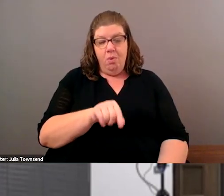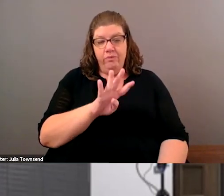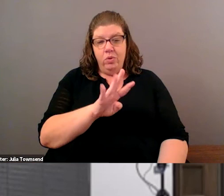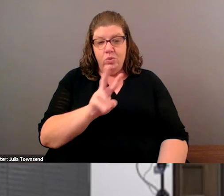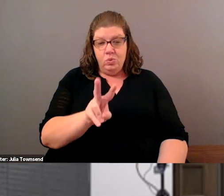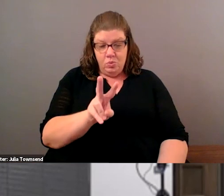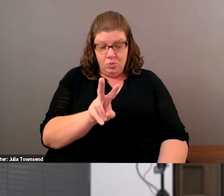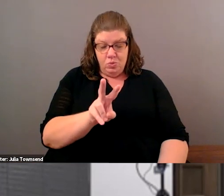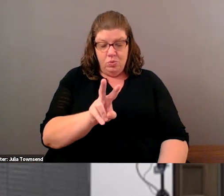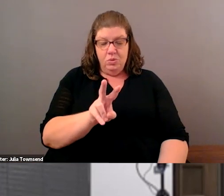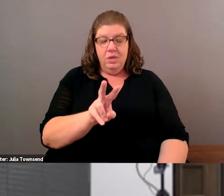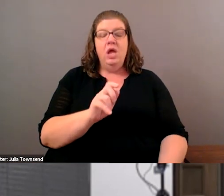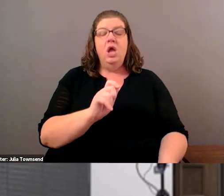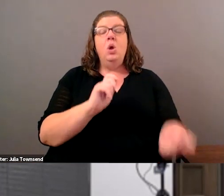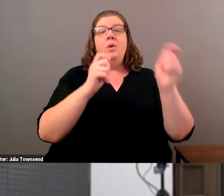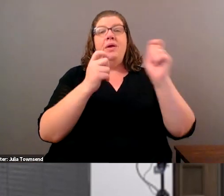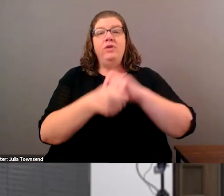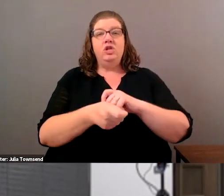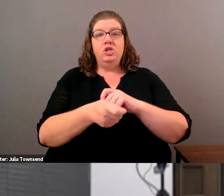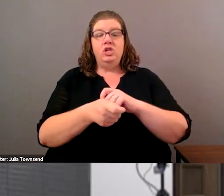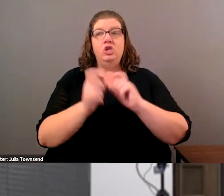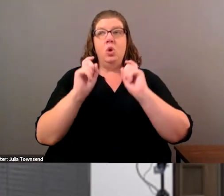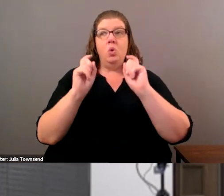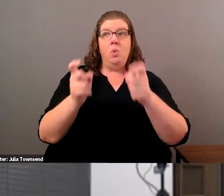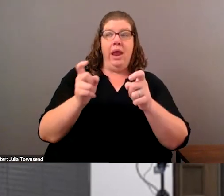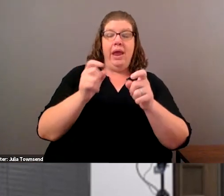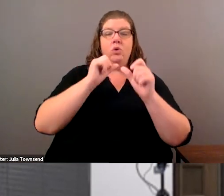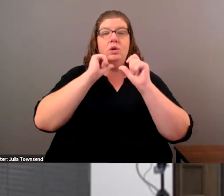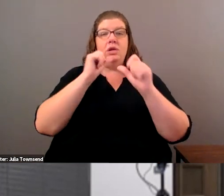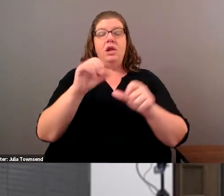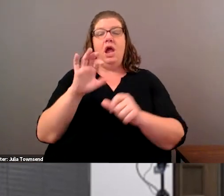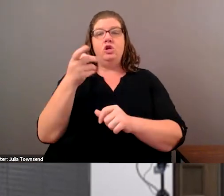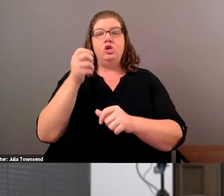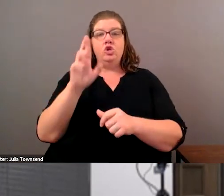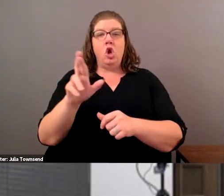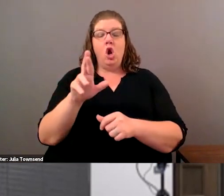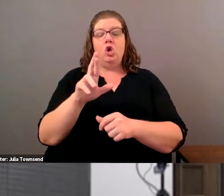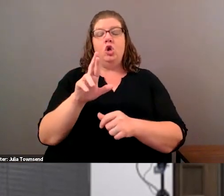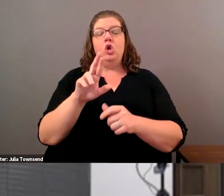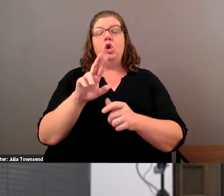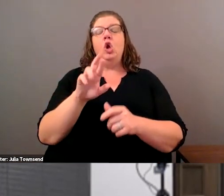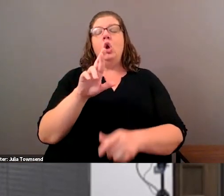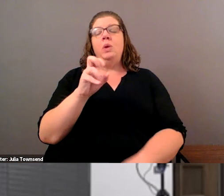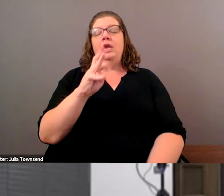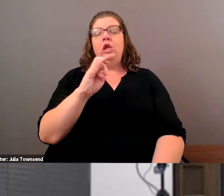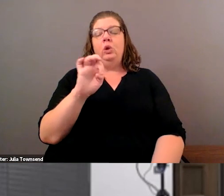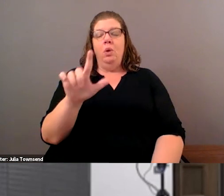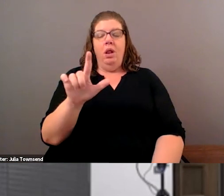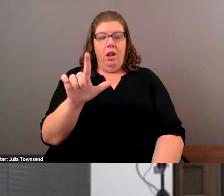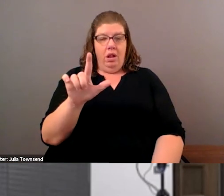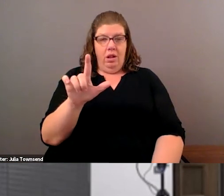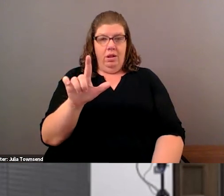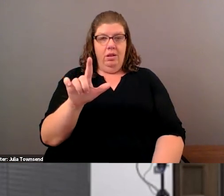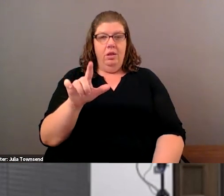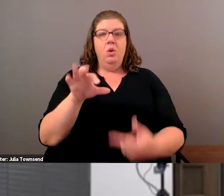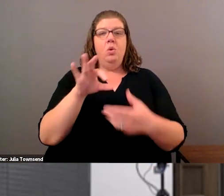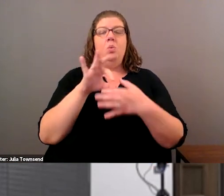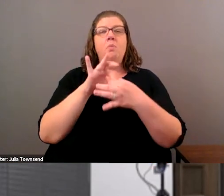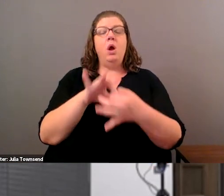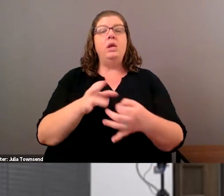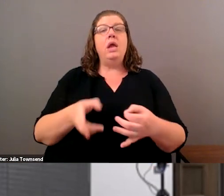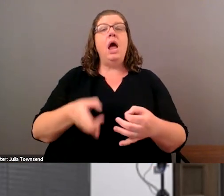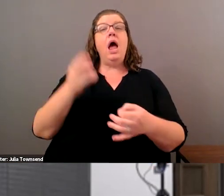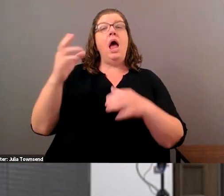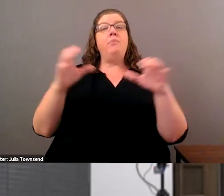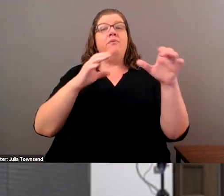4020.42, revision to grant or deny charter renewals. And that's regarding high-performing charters can